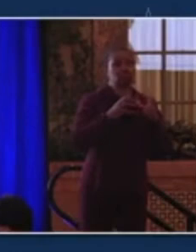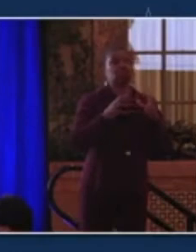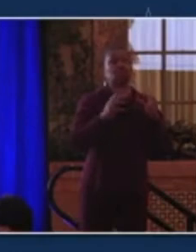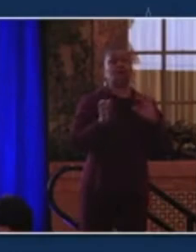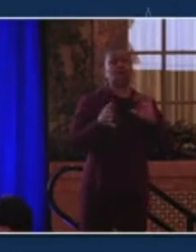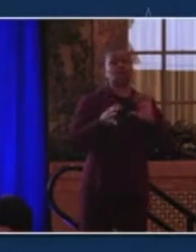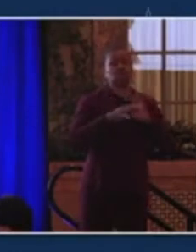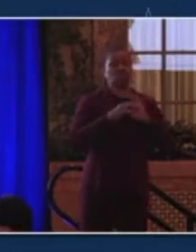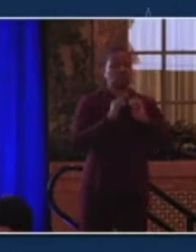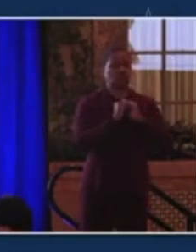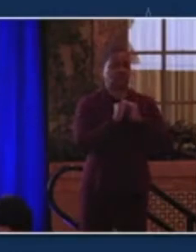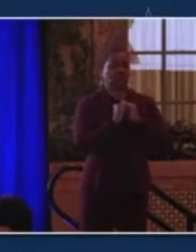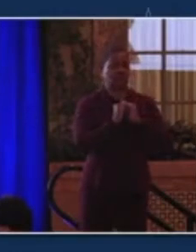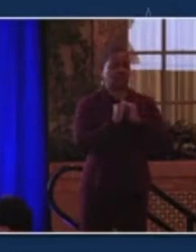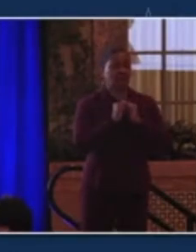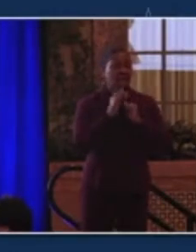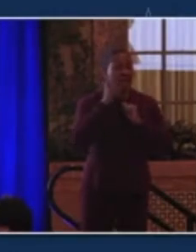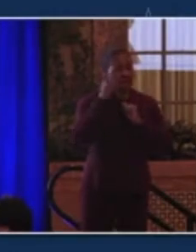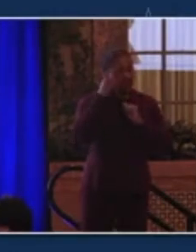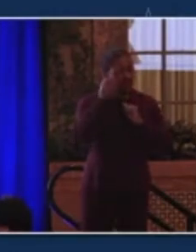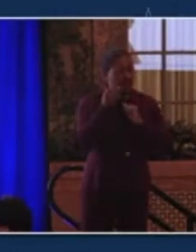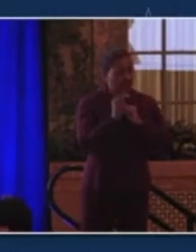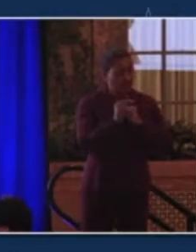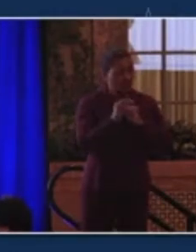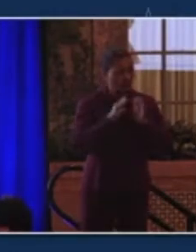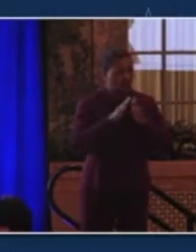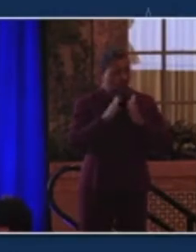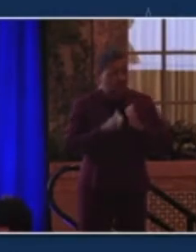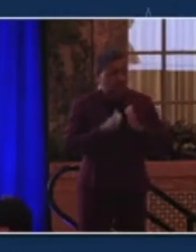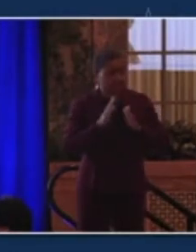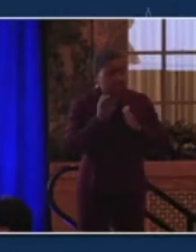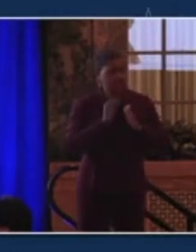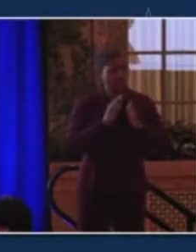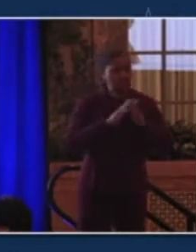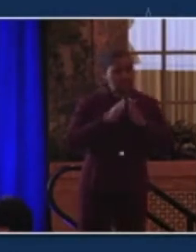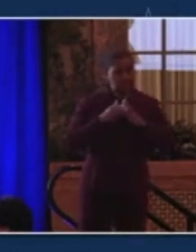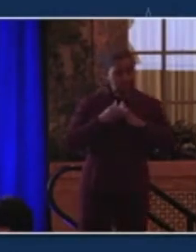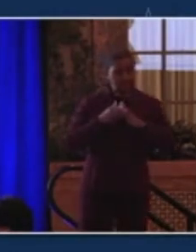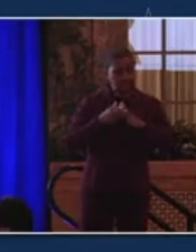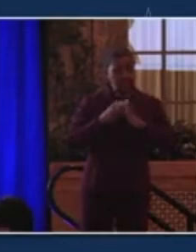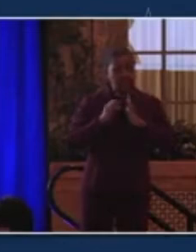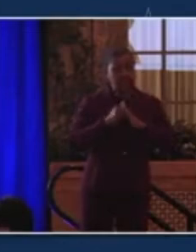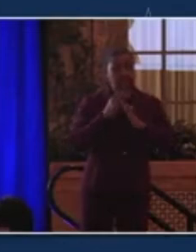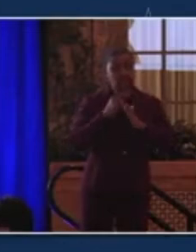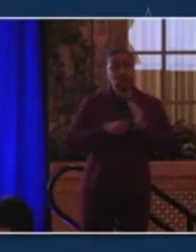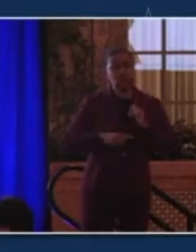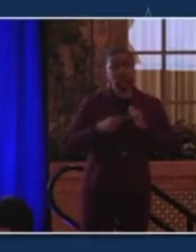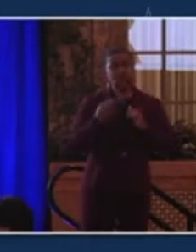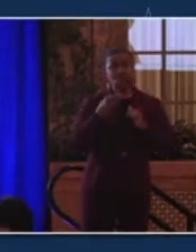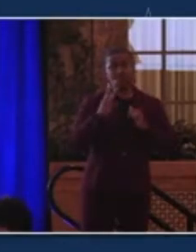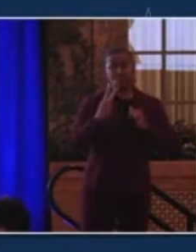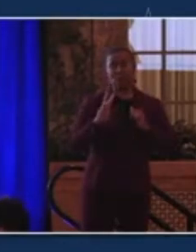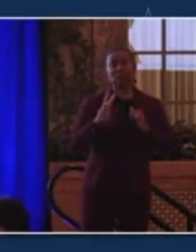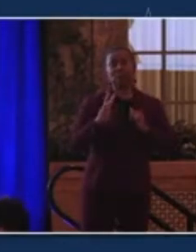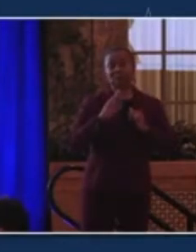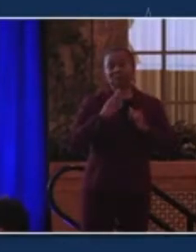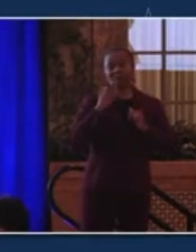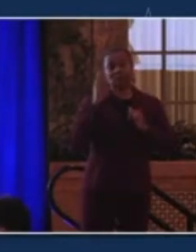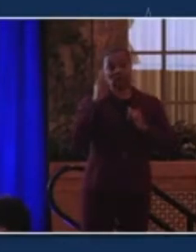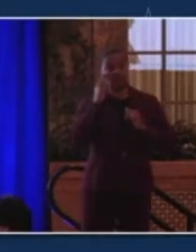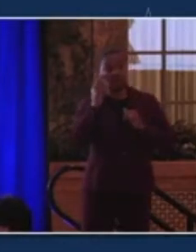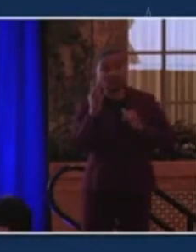in which neighborhoods join together to govern their own neighbors and their own city." That was what Harold Washington